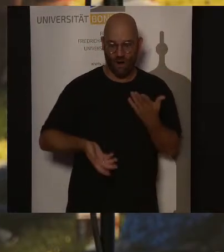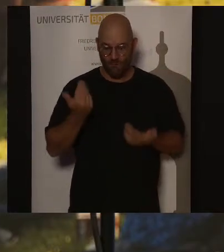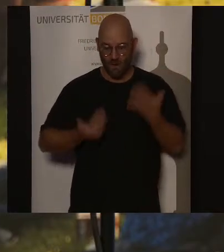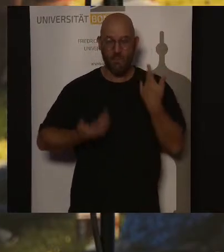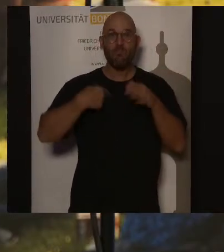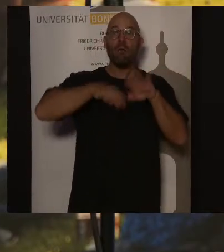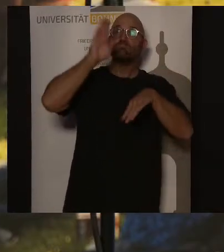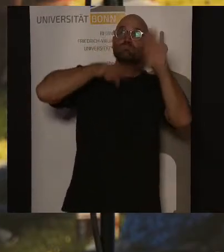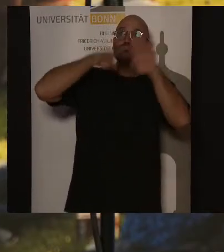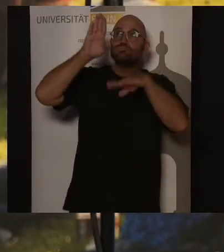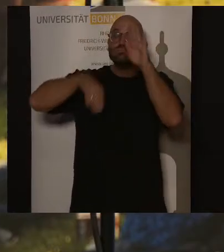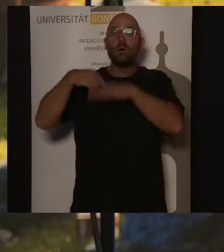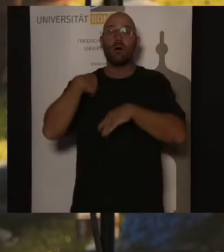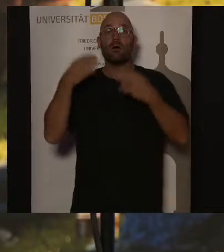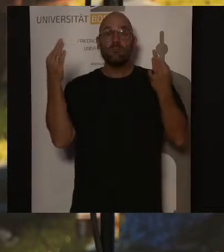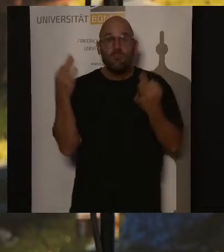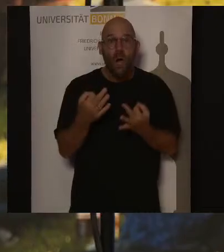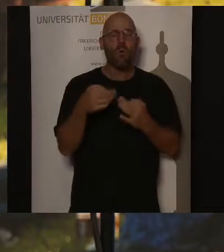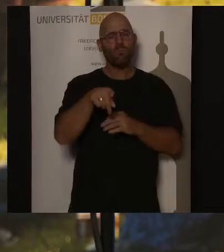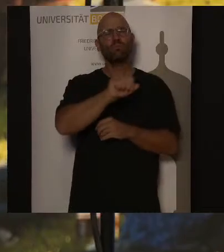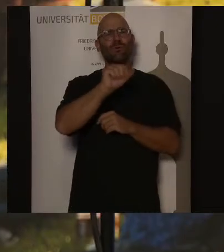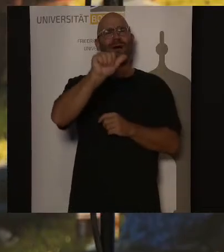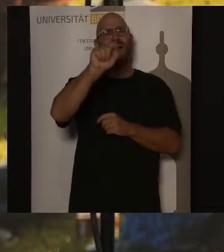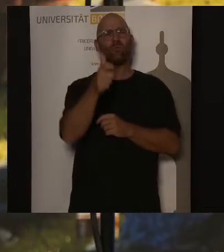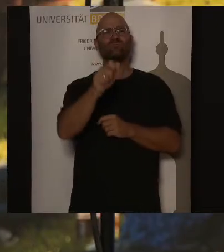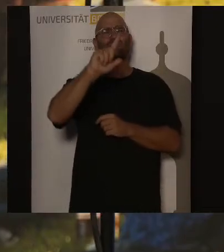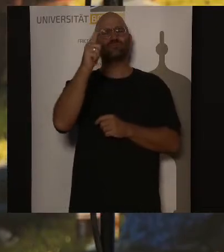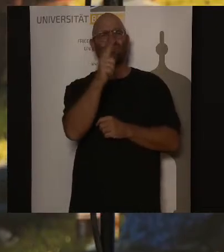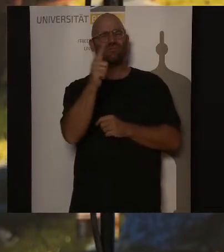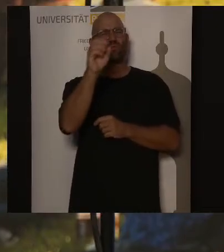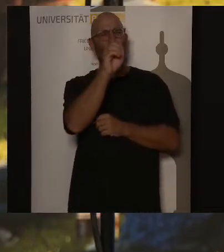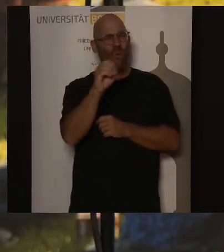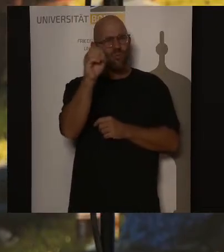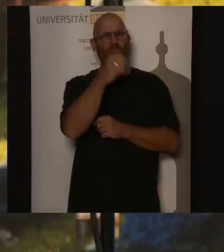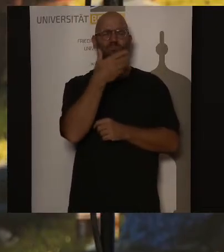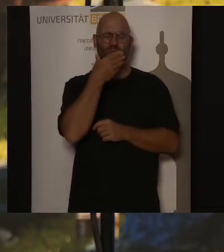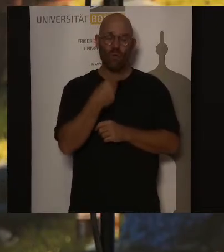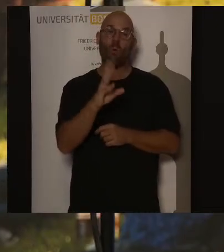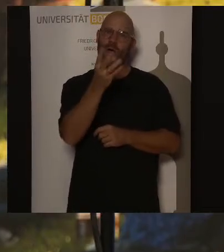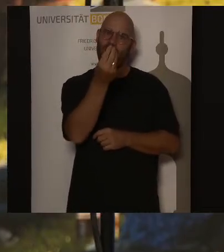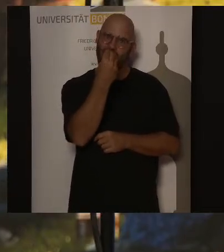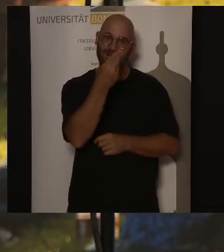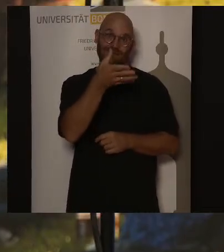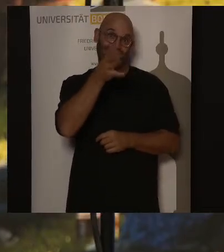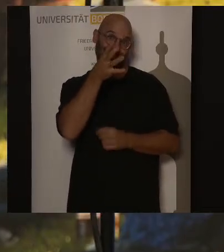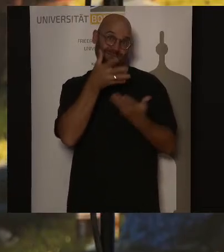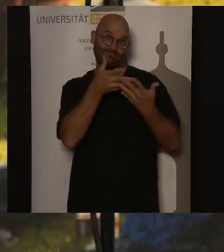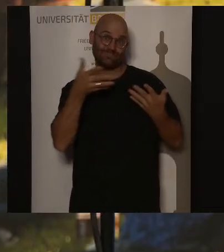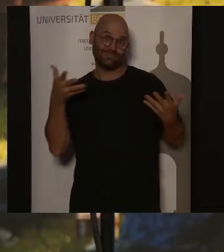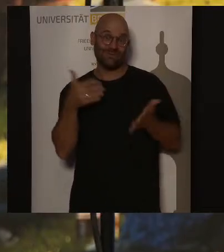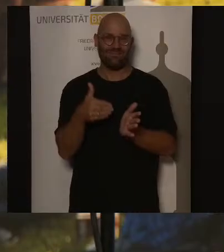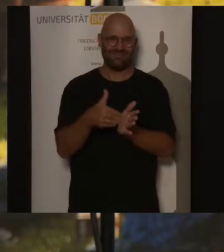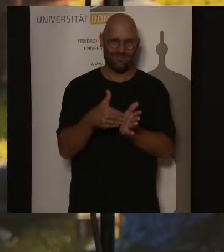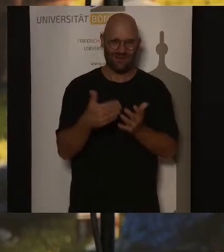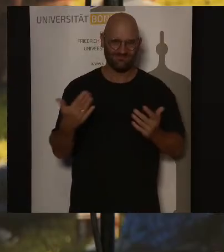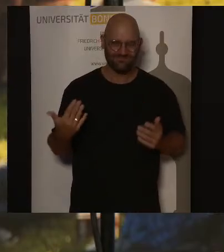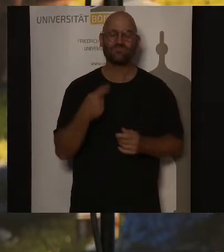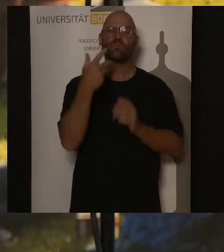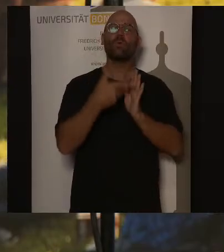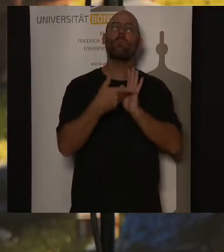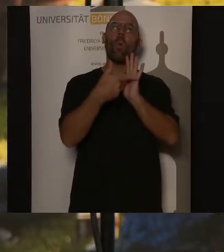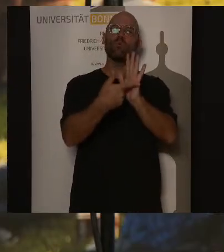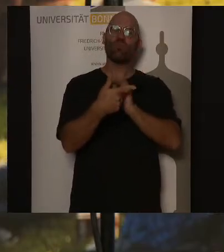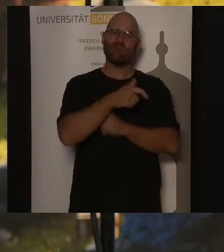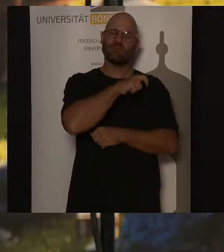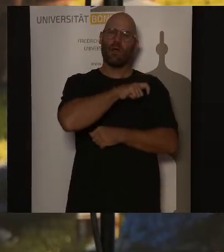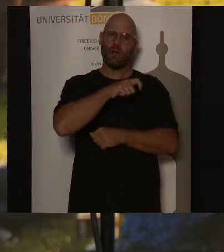if you've got no clue of anything at the moment and are just busy unpacking your suitcase, then let me just tell you that you'll